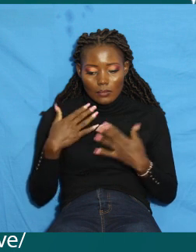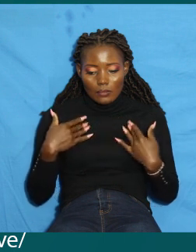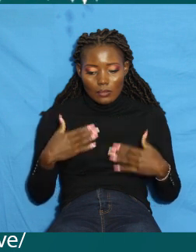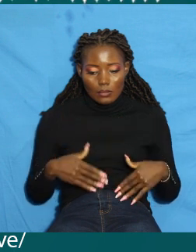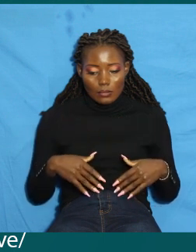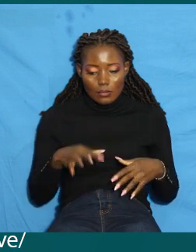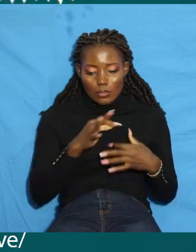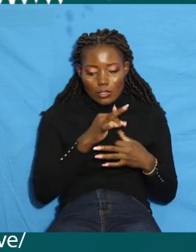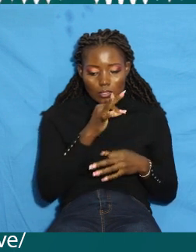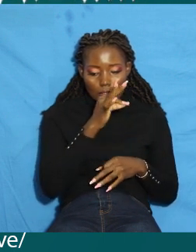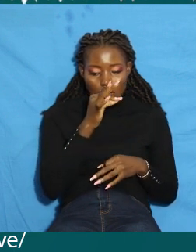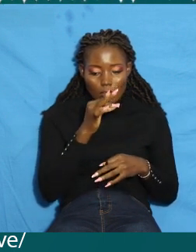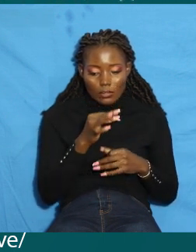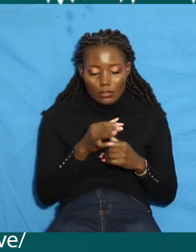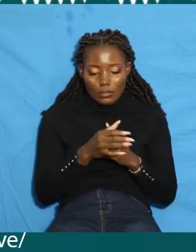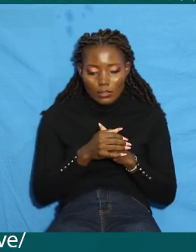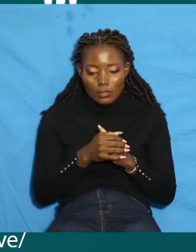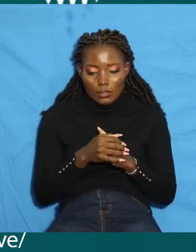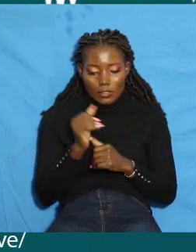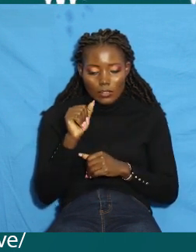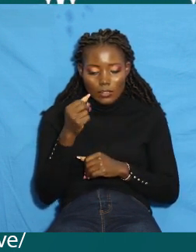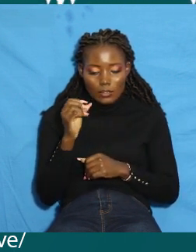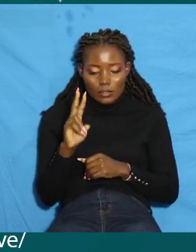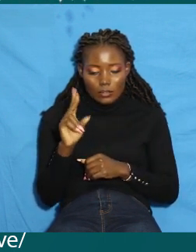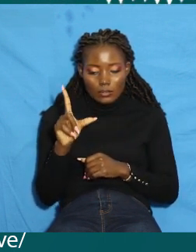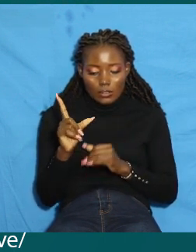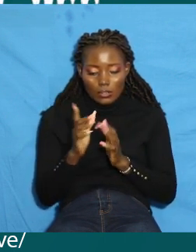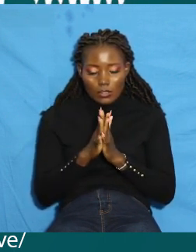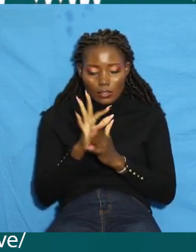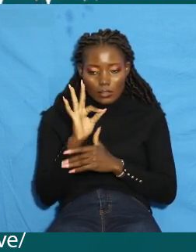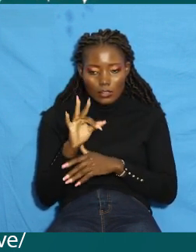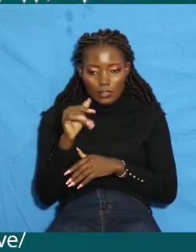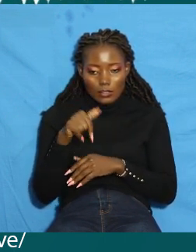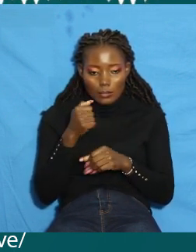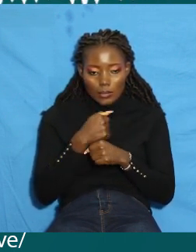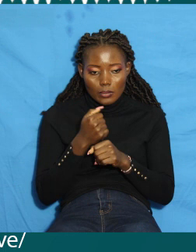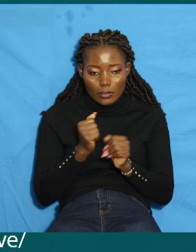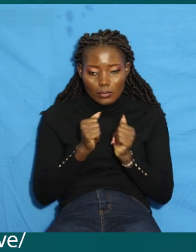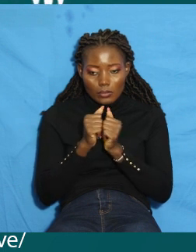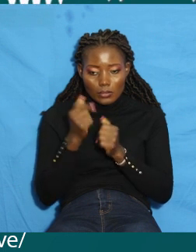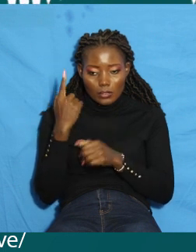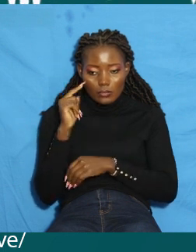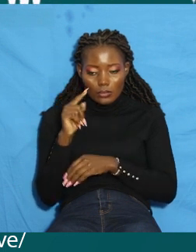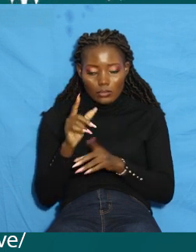spirit, and the three must work together for you to achieve,